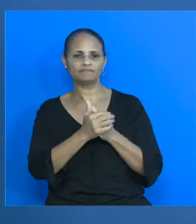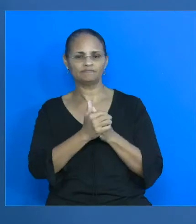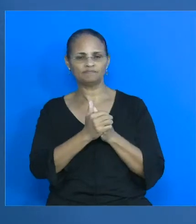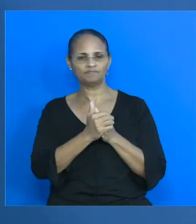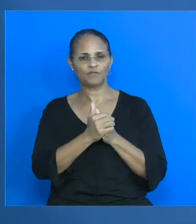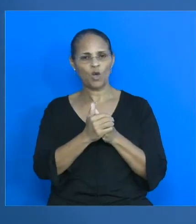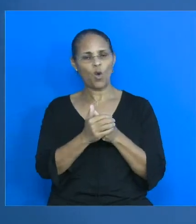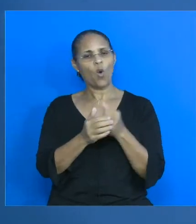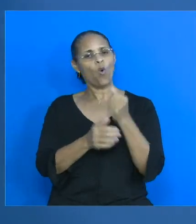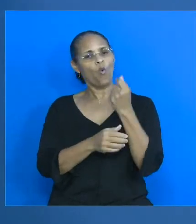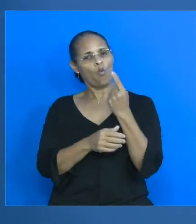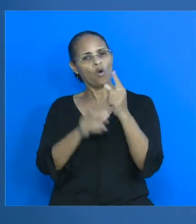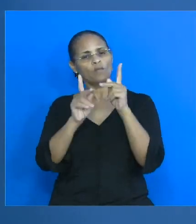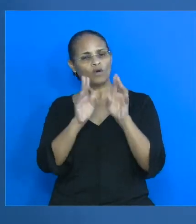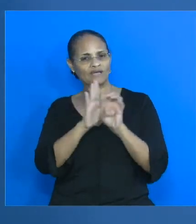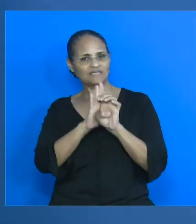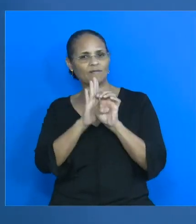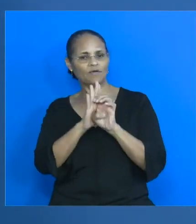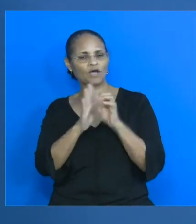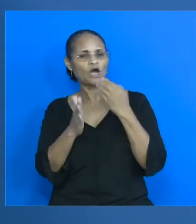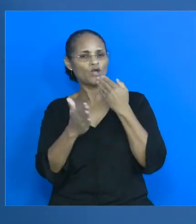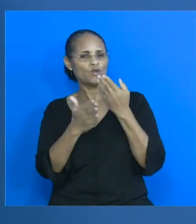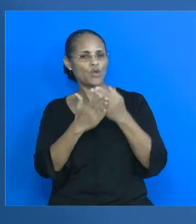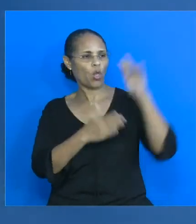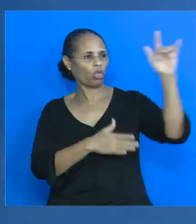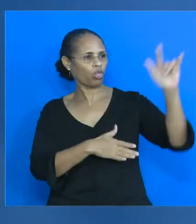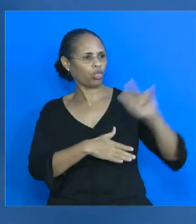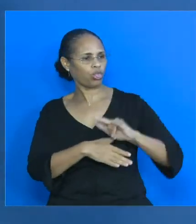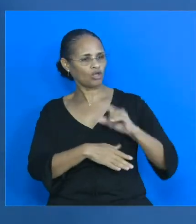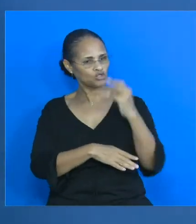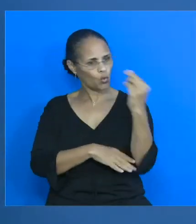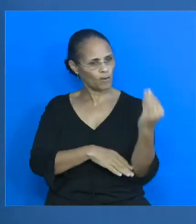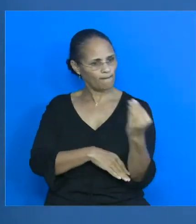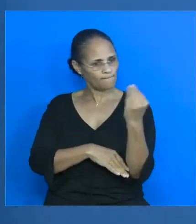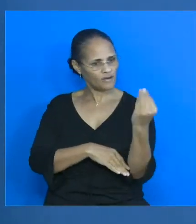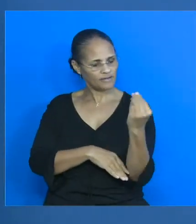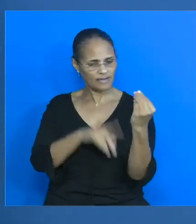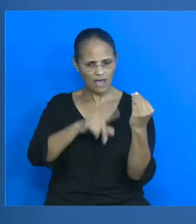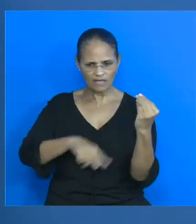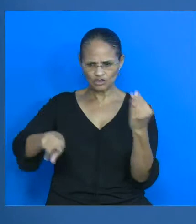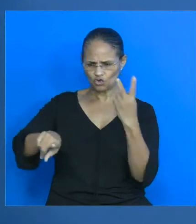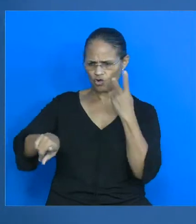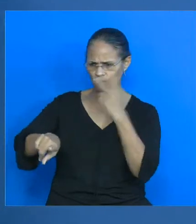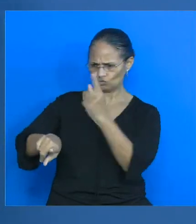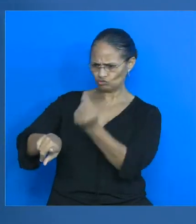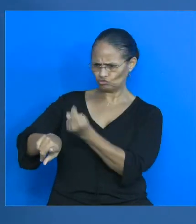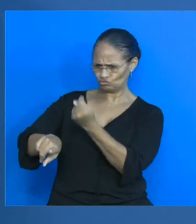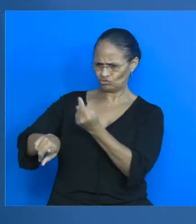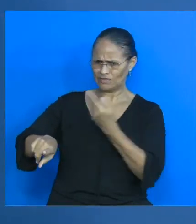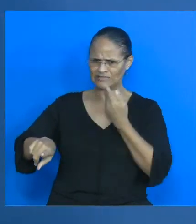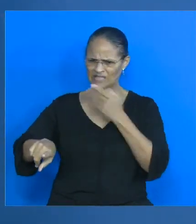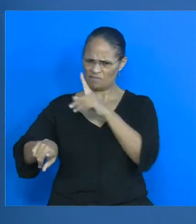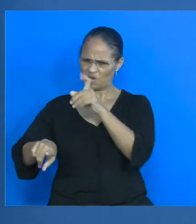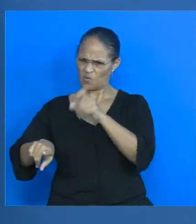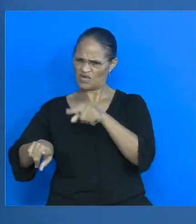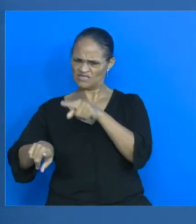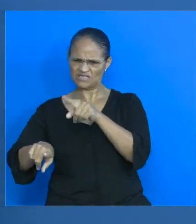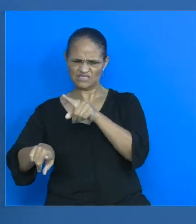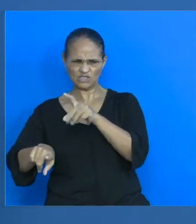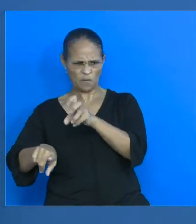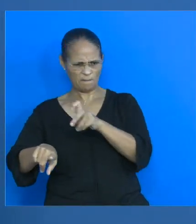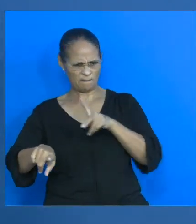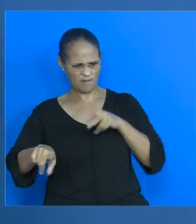One individual that I know very well came in on a Monday, and I saw him in a location on a Tuesday. And my question was, are you back on